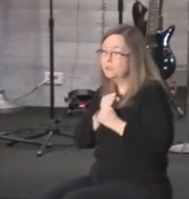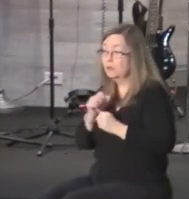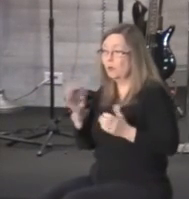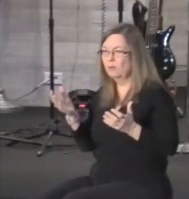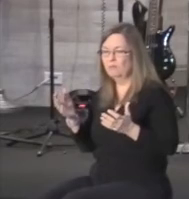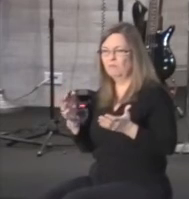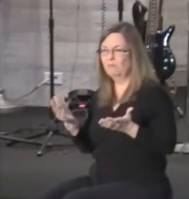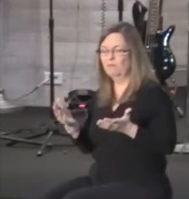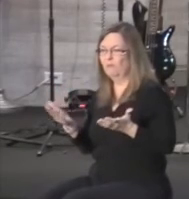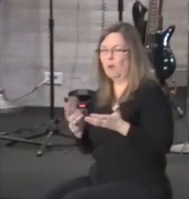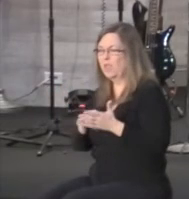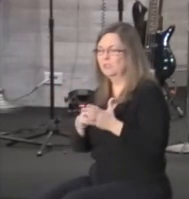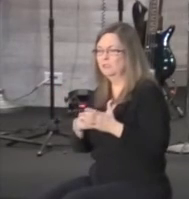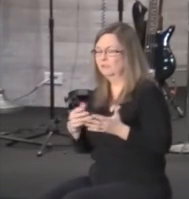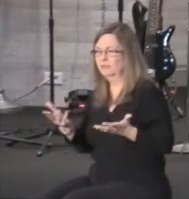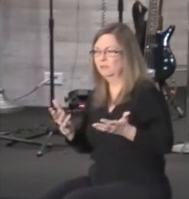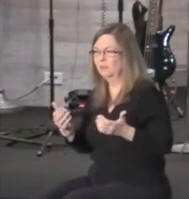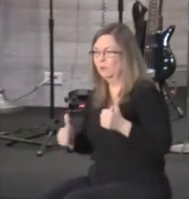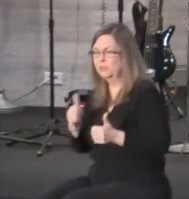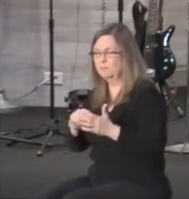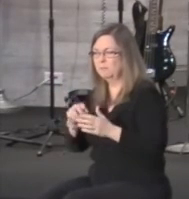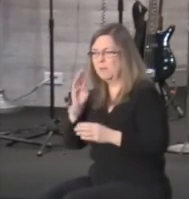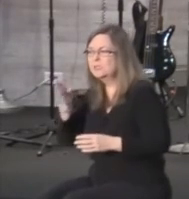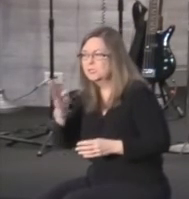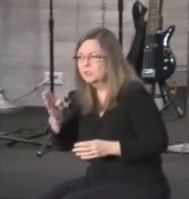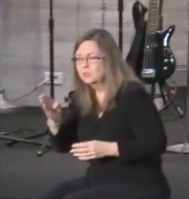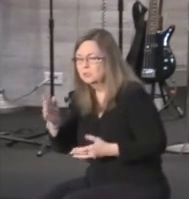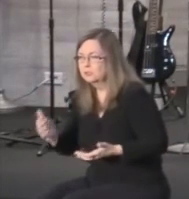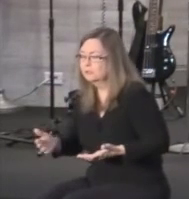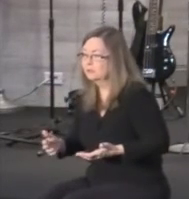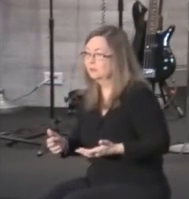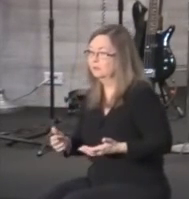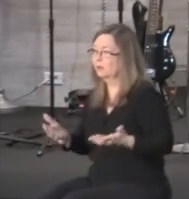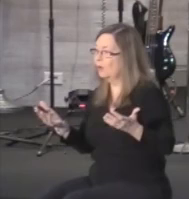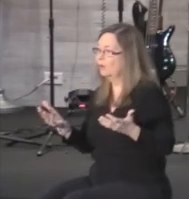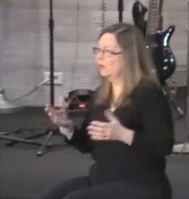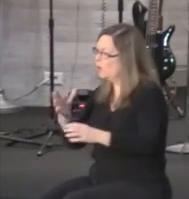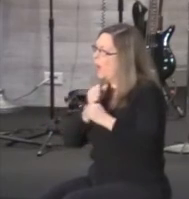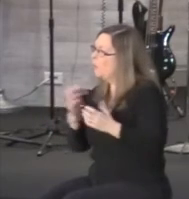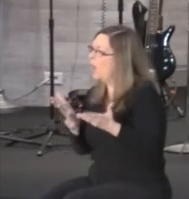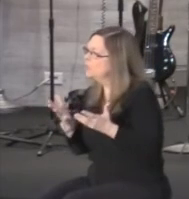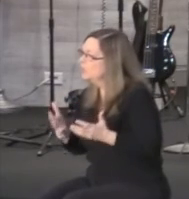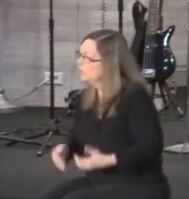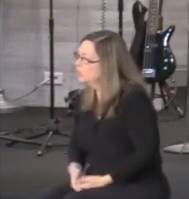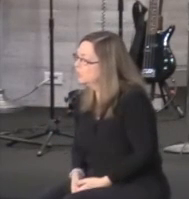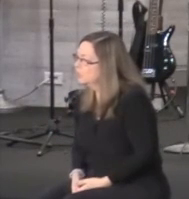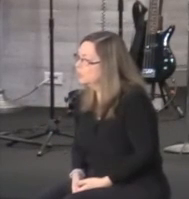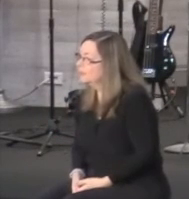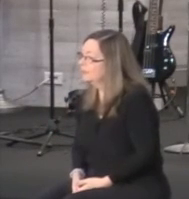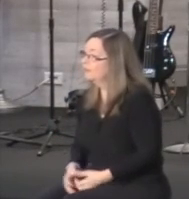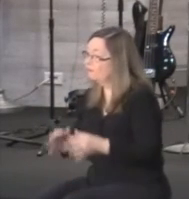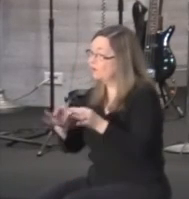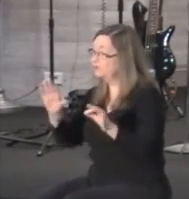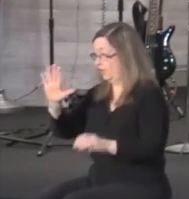talking about? That's probably a good question to ask at this point. What in the world are we talking about? Grab what? Well, how about